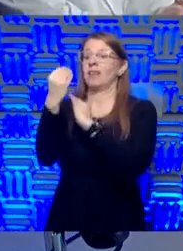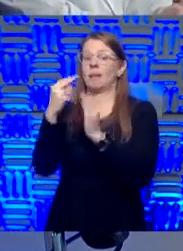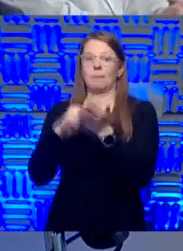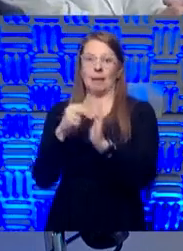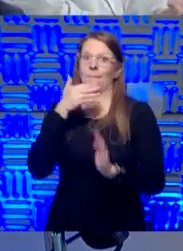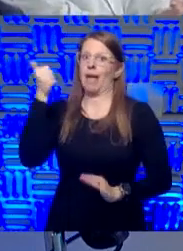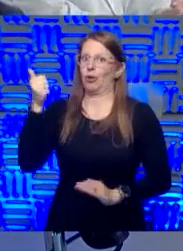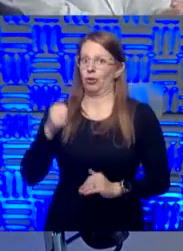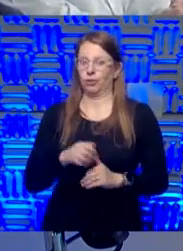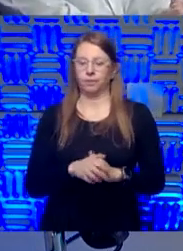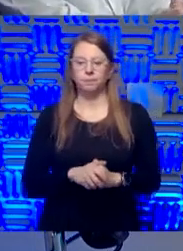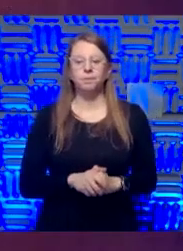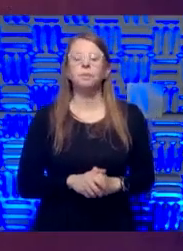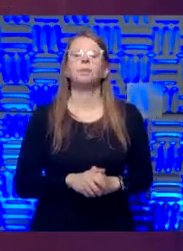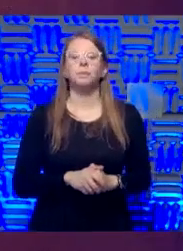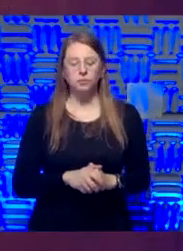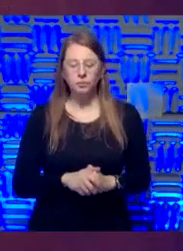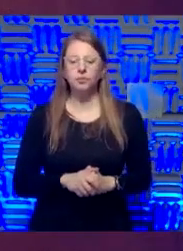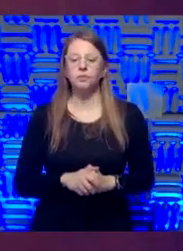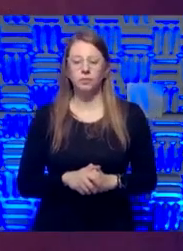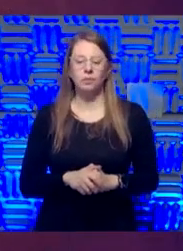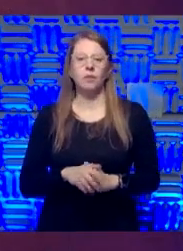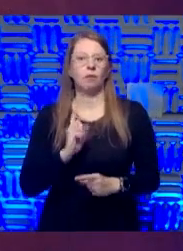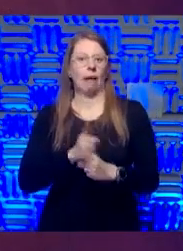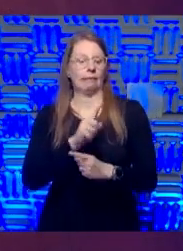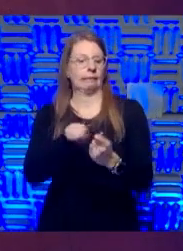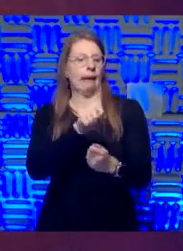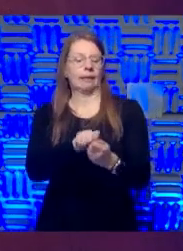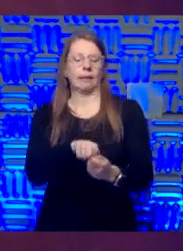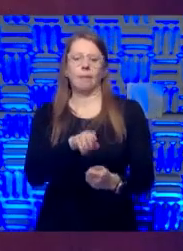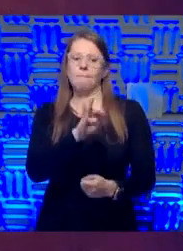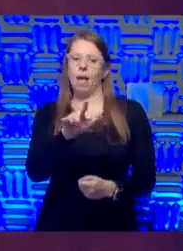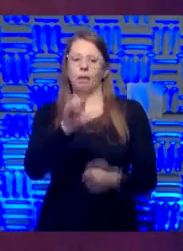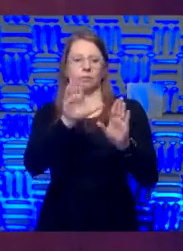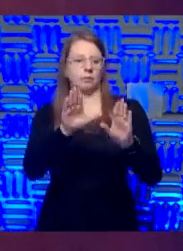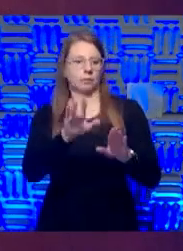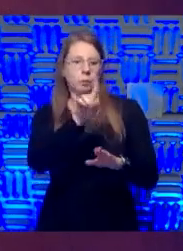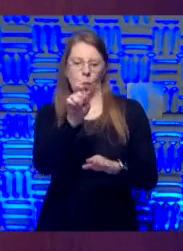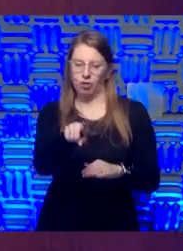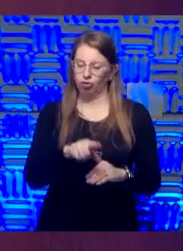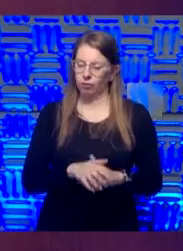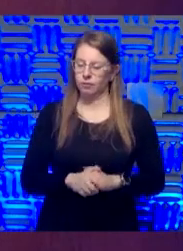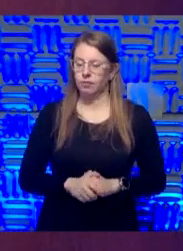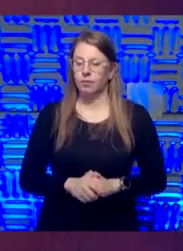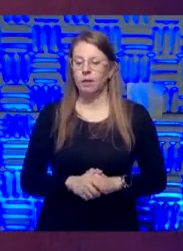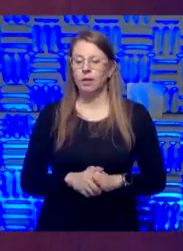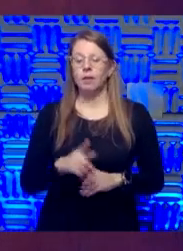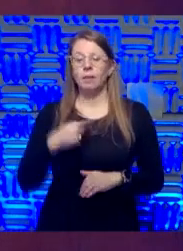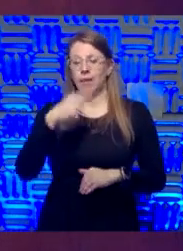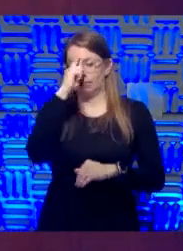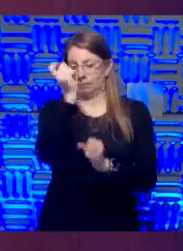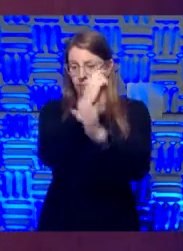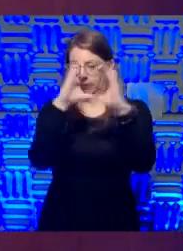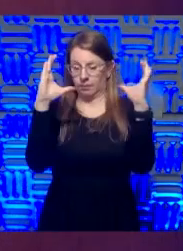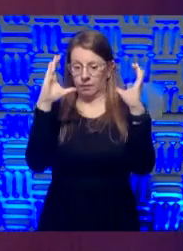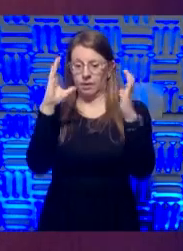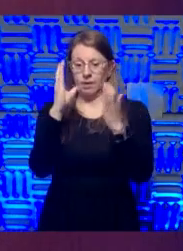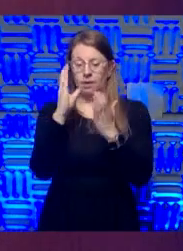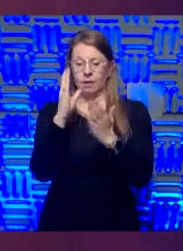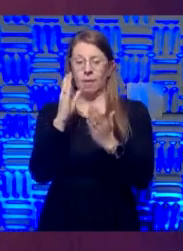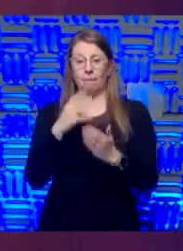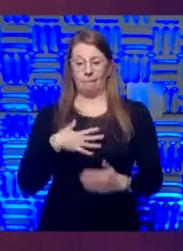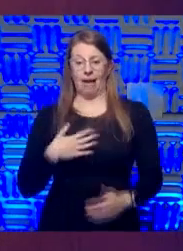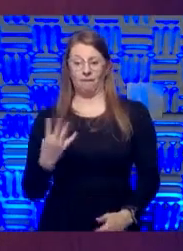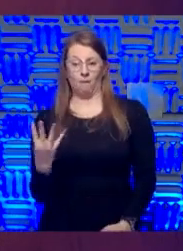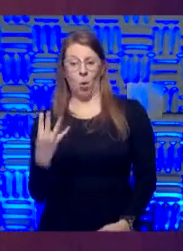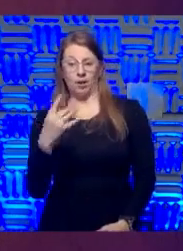Yeah, absolutely. And those are all great comments. And Bill, excellent question. When I envision some of the things I watch my 4 children